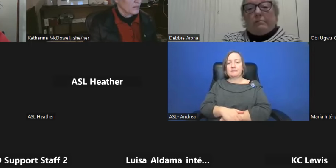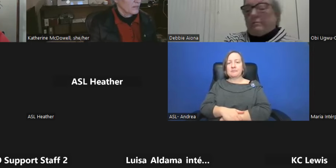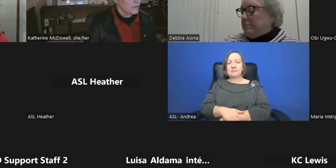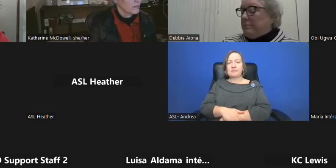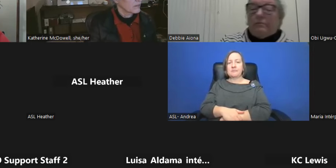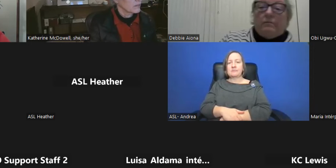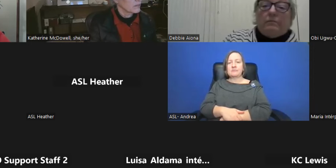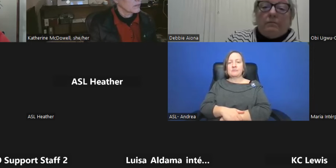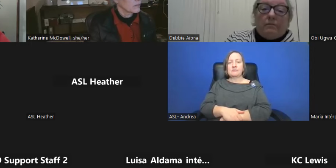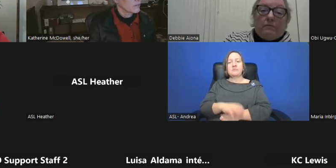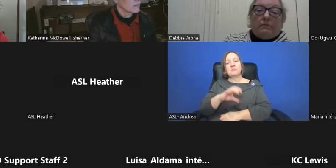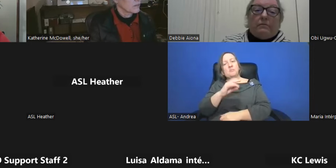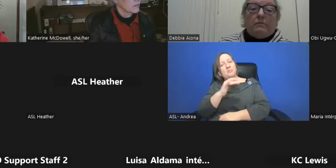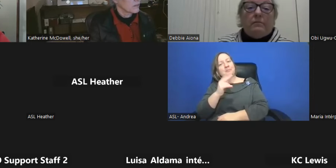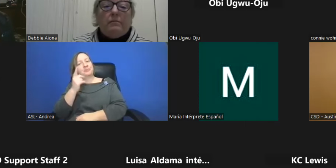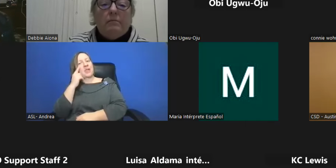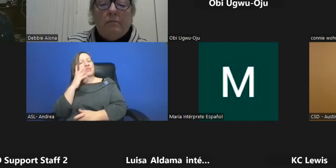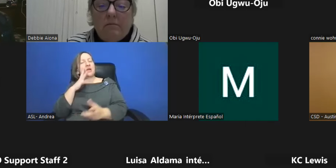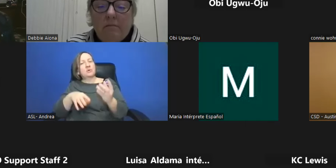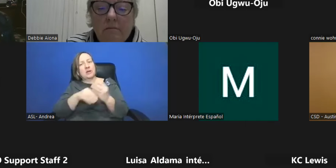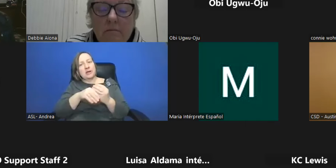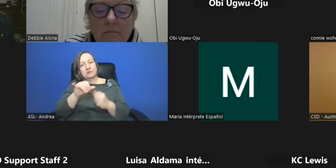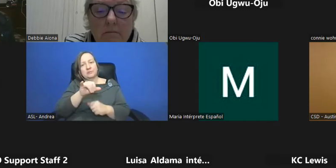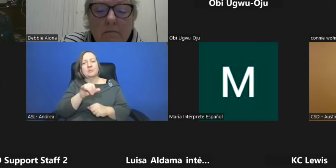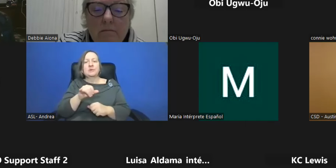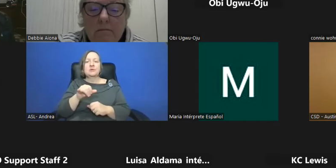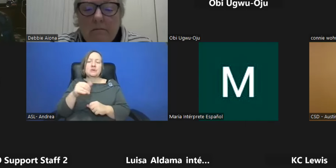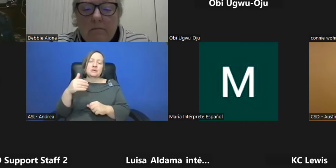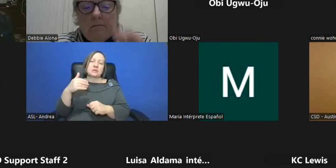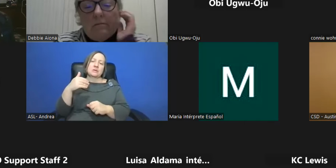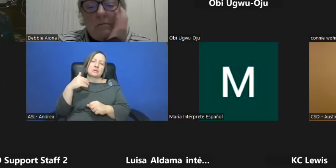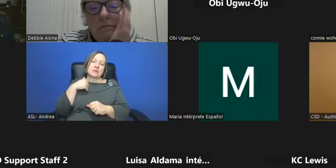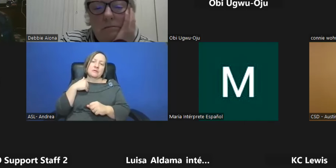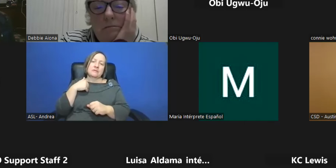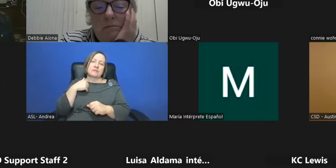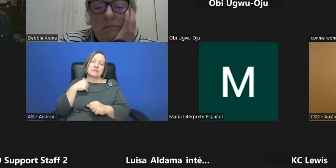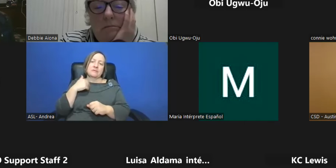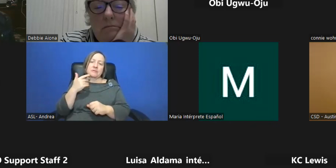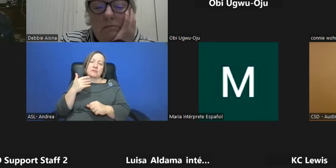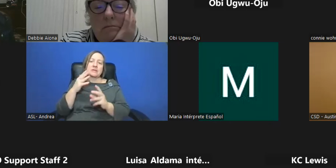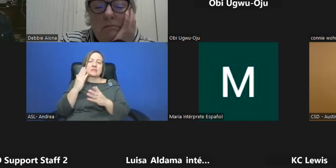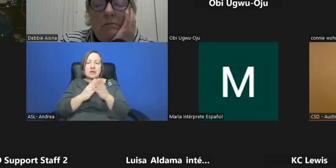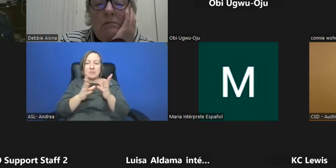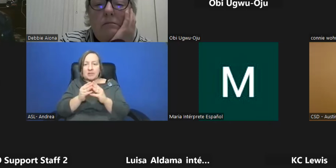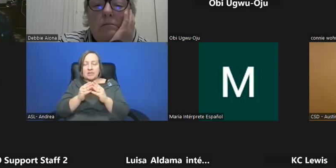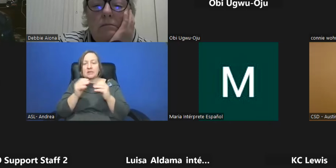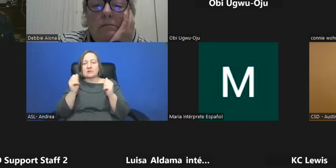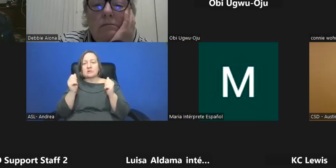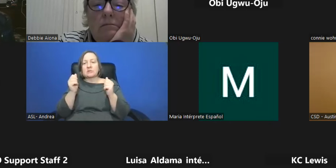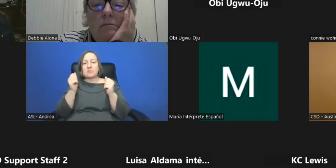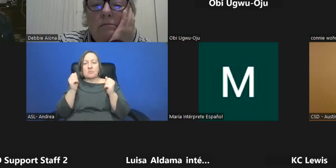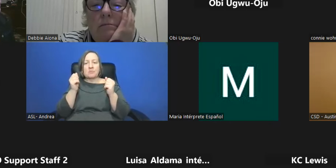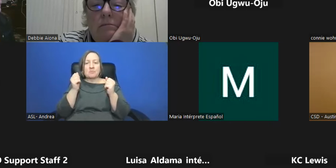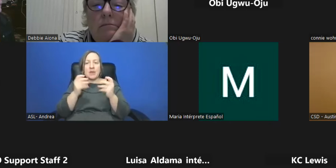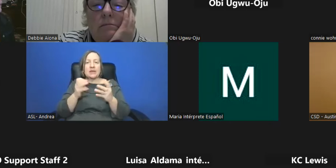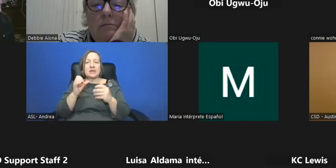Yeah, I think I'll throw in here as well. There are meetings where or multiple co-chairs, like